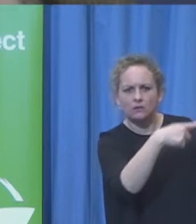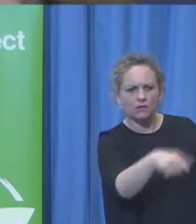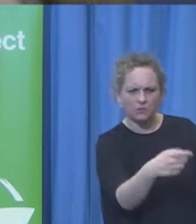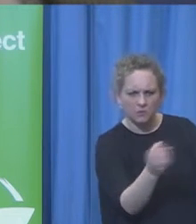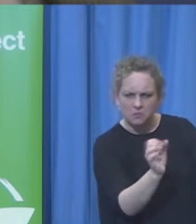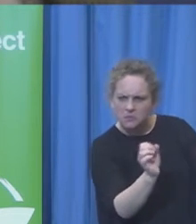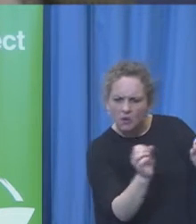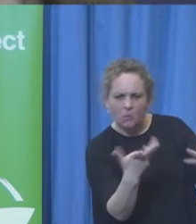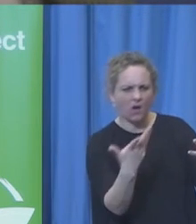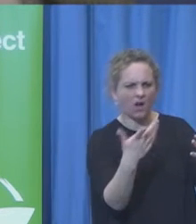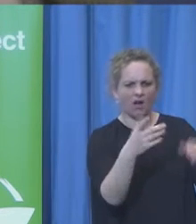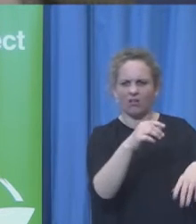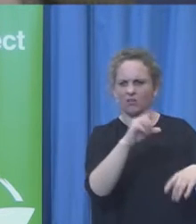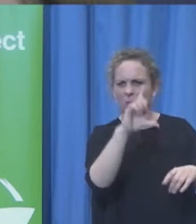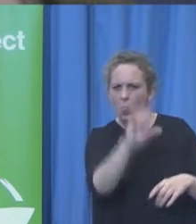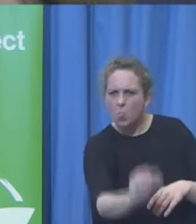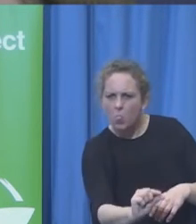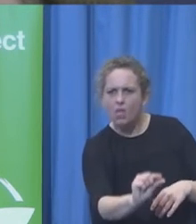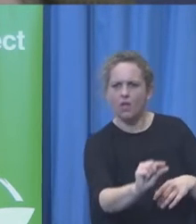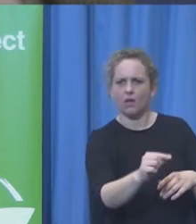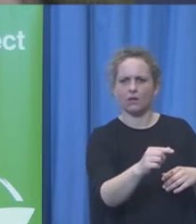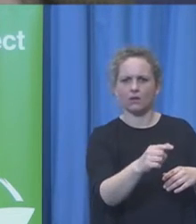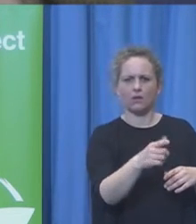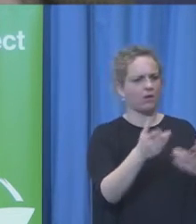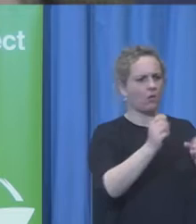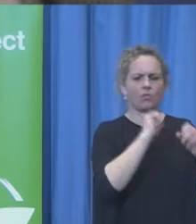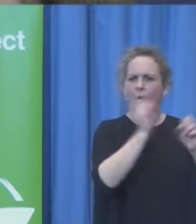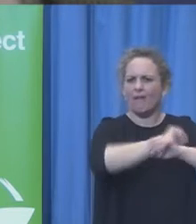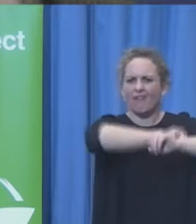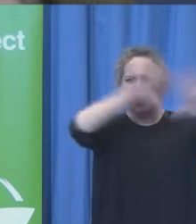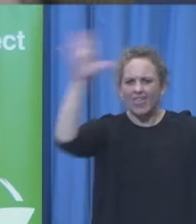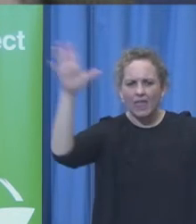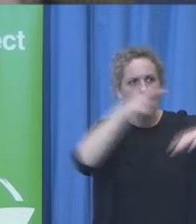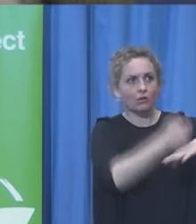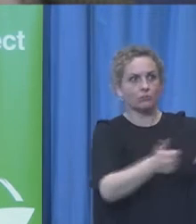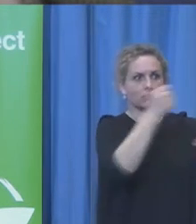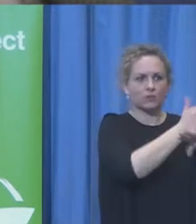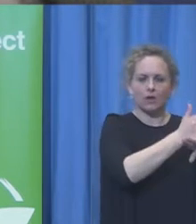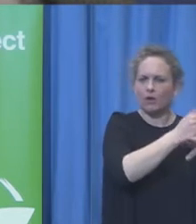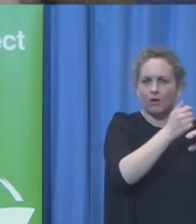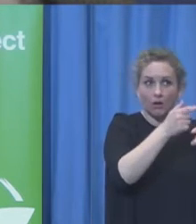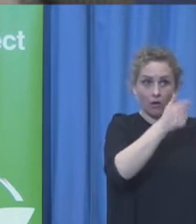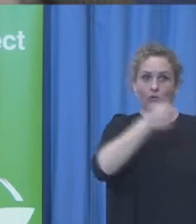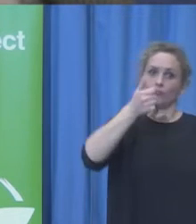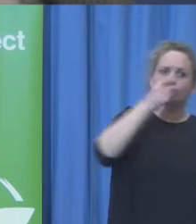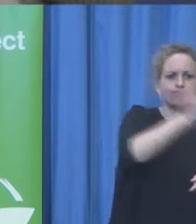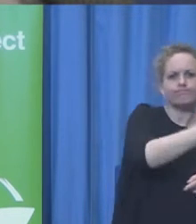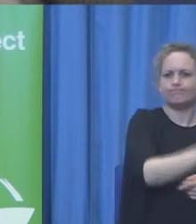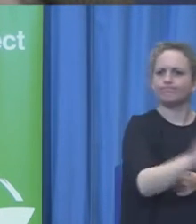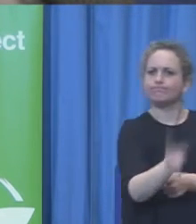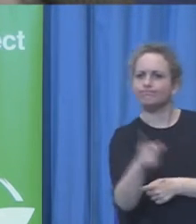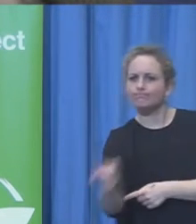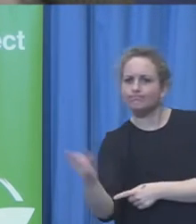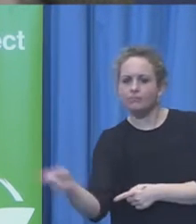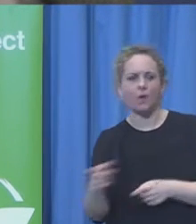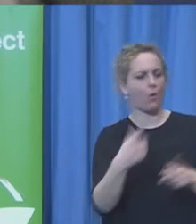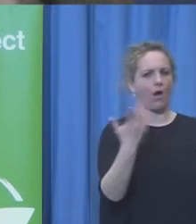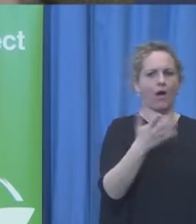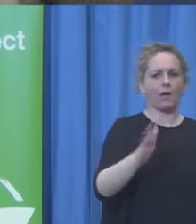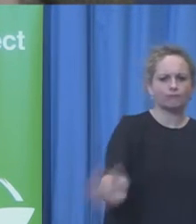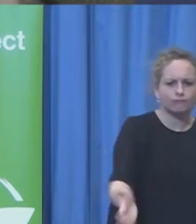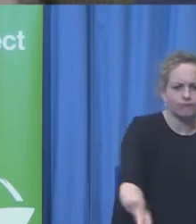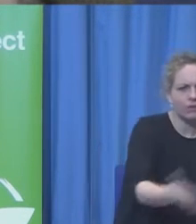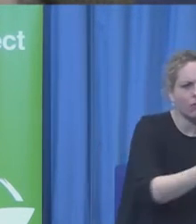legal authorities, engage with employers, open labor market employers, to facilitate employment